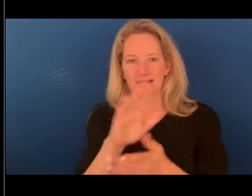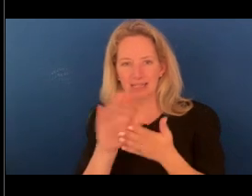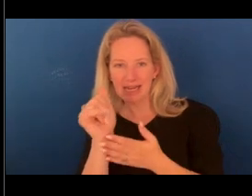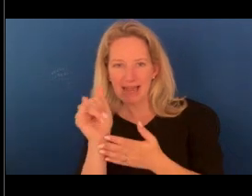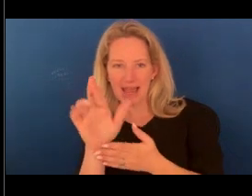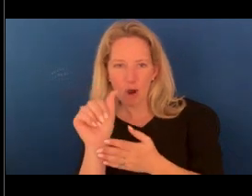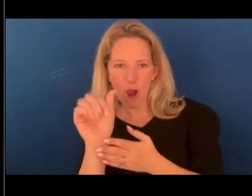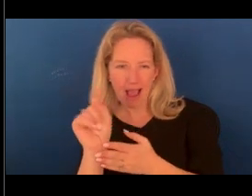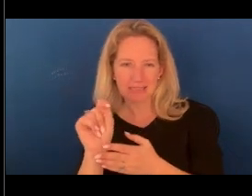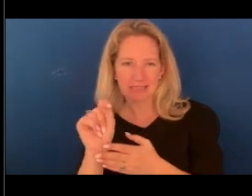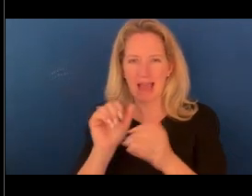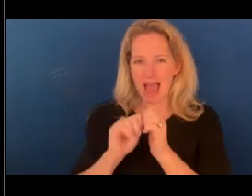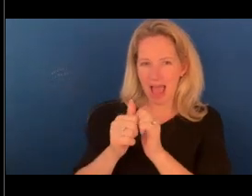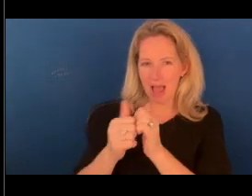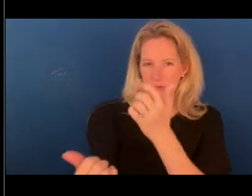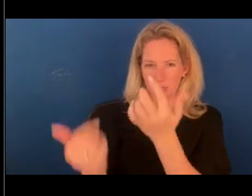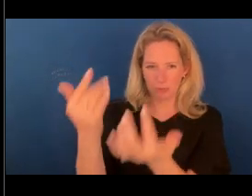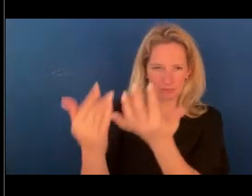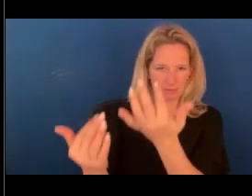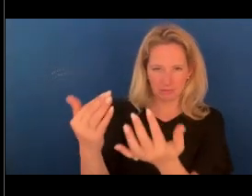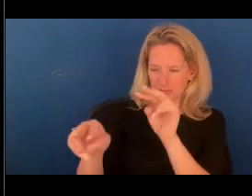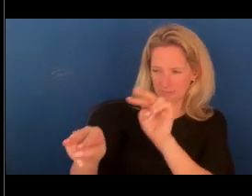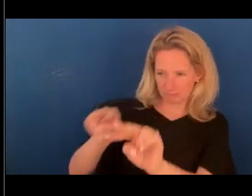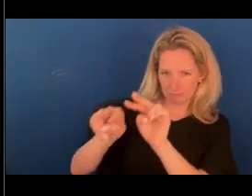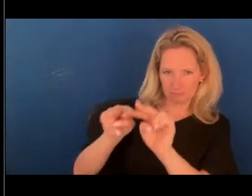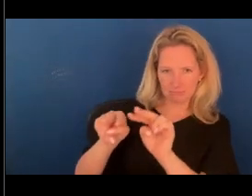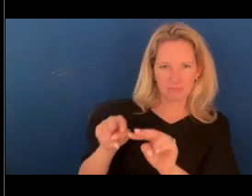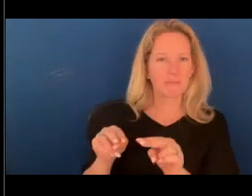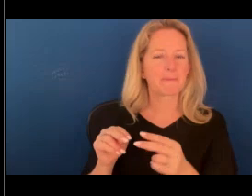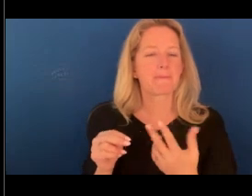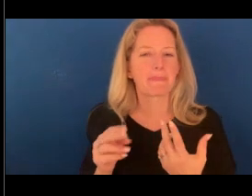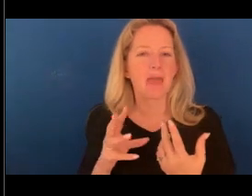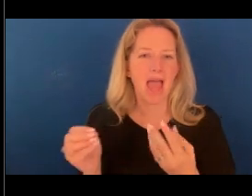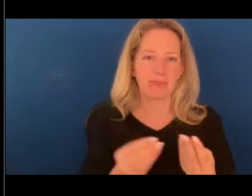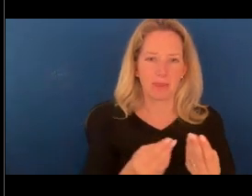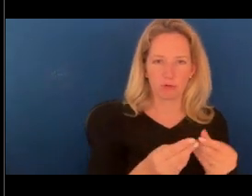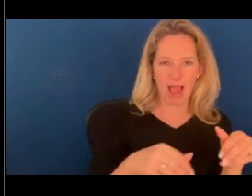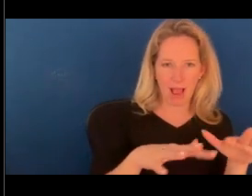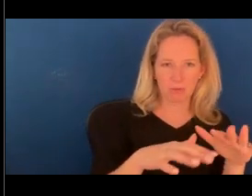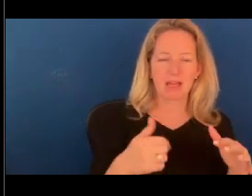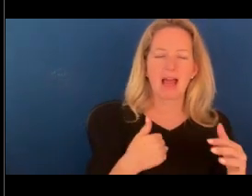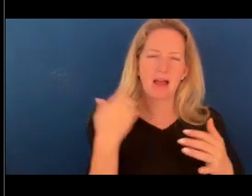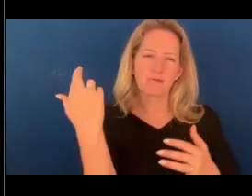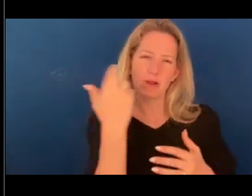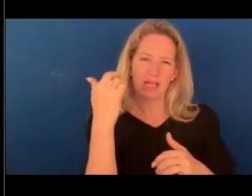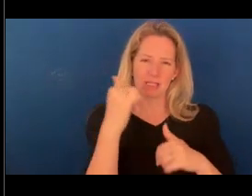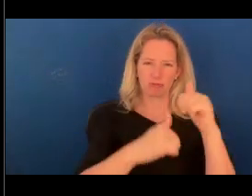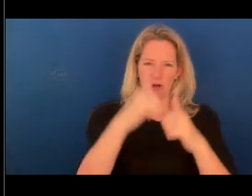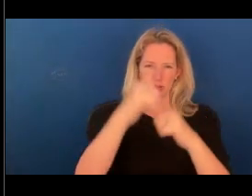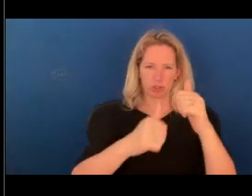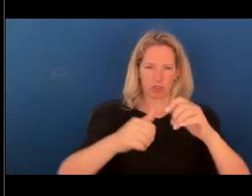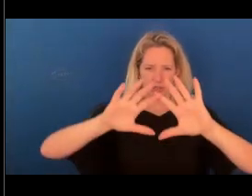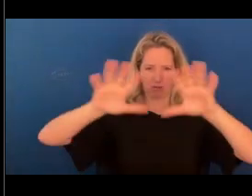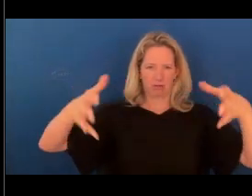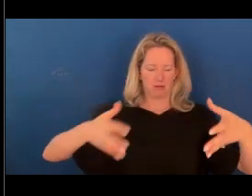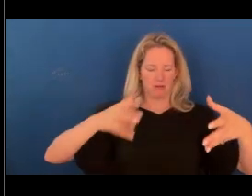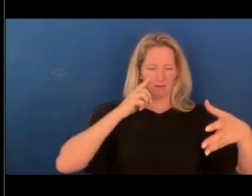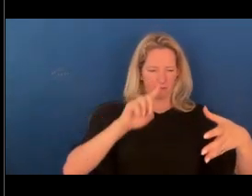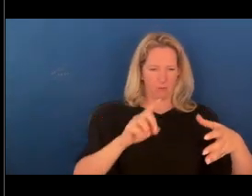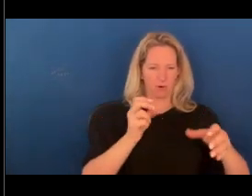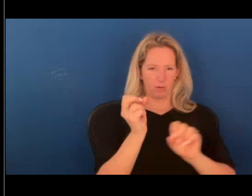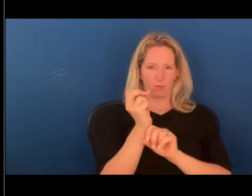monitored, and groundwater is monitored as well. So I realized the structure that was built around waste